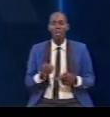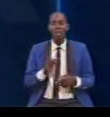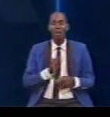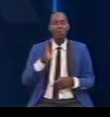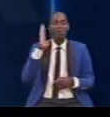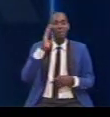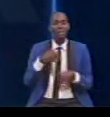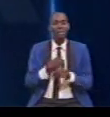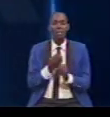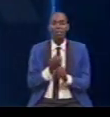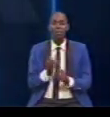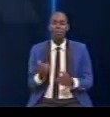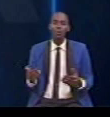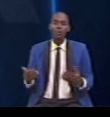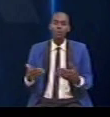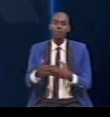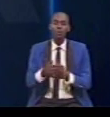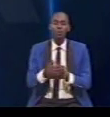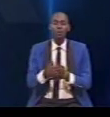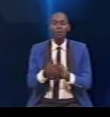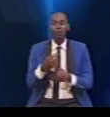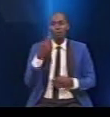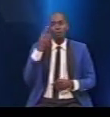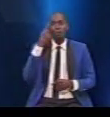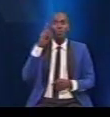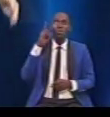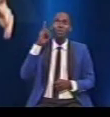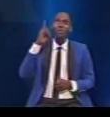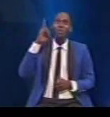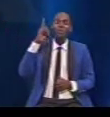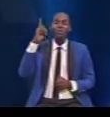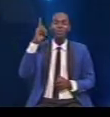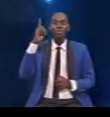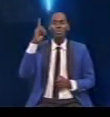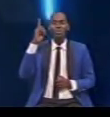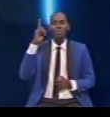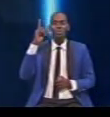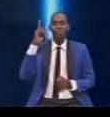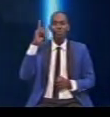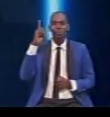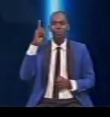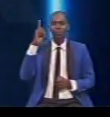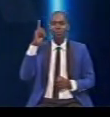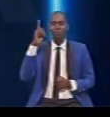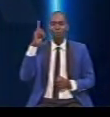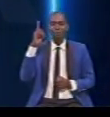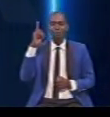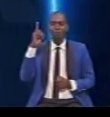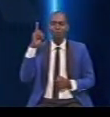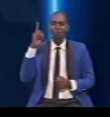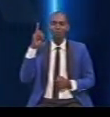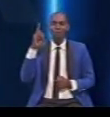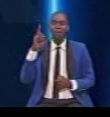And I will make room for You. Come on, sing it as a prayer.